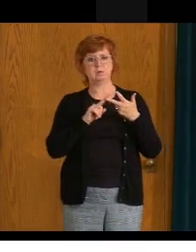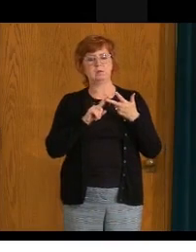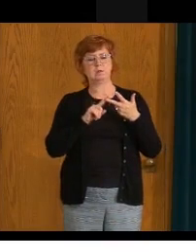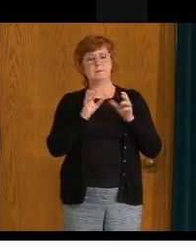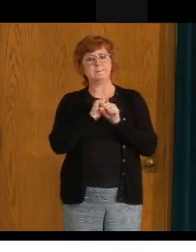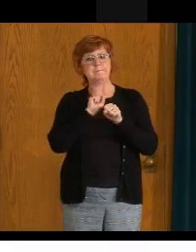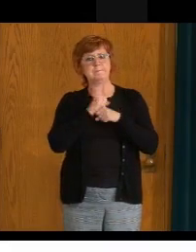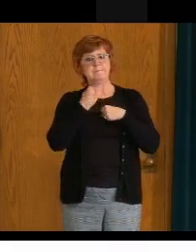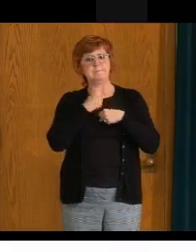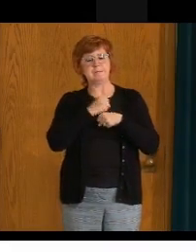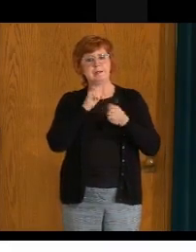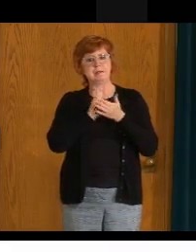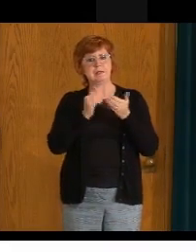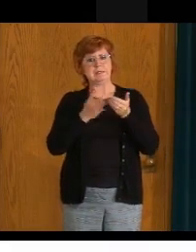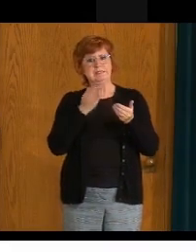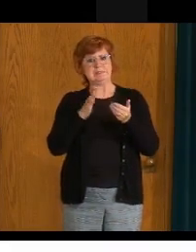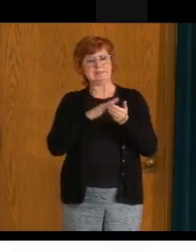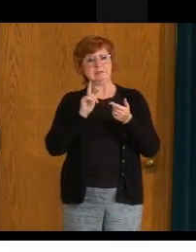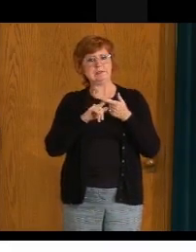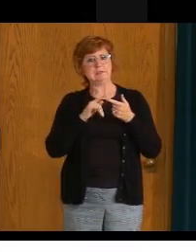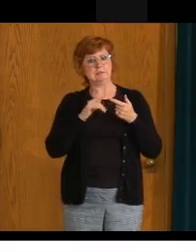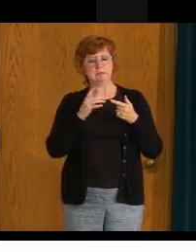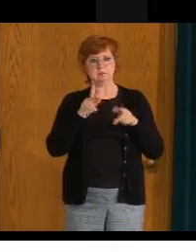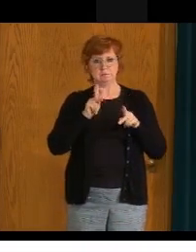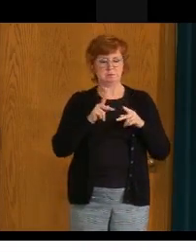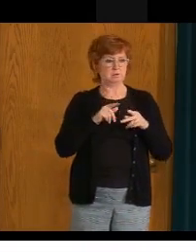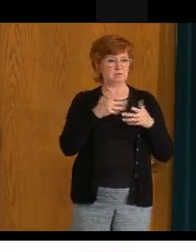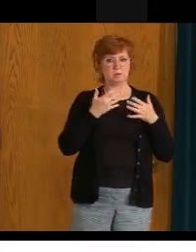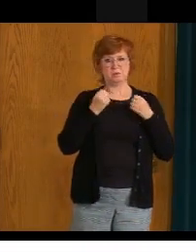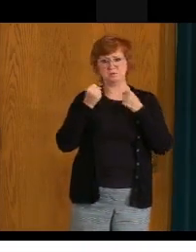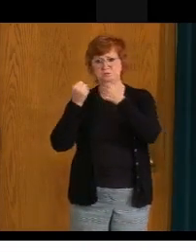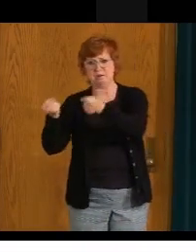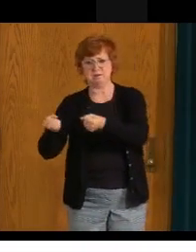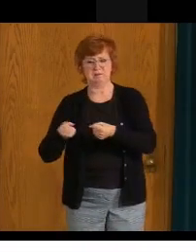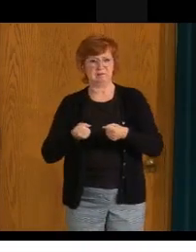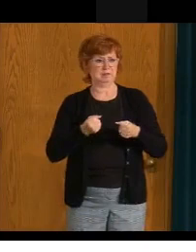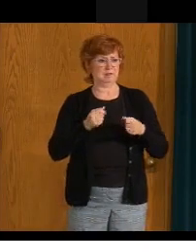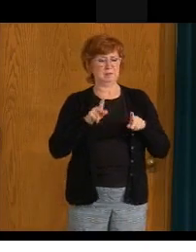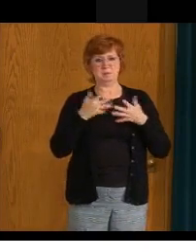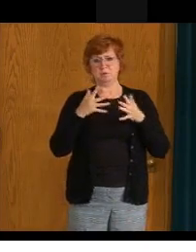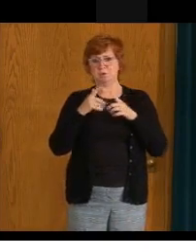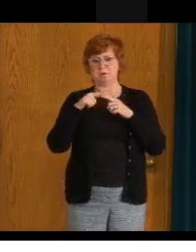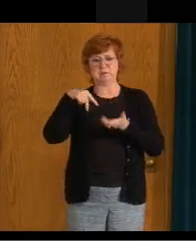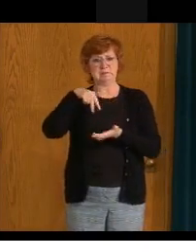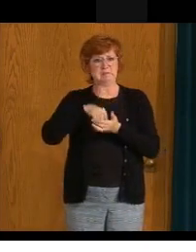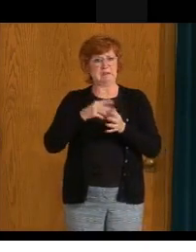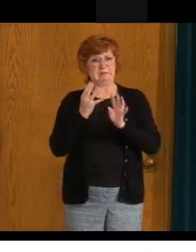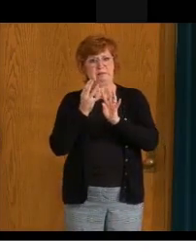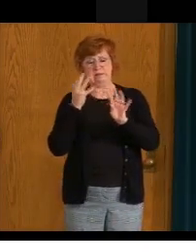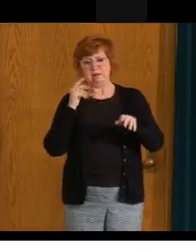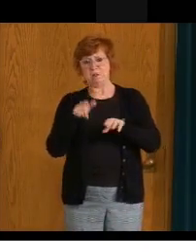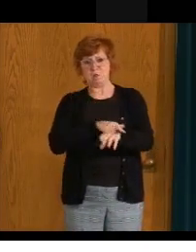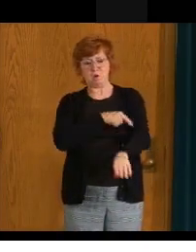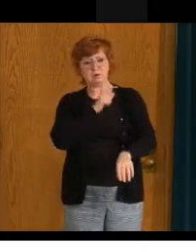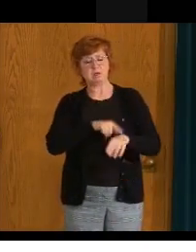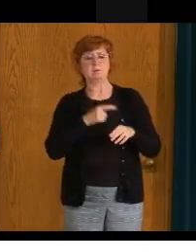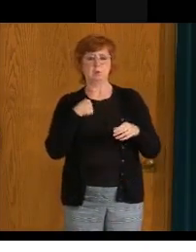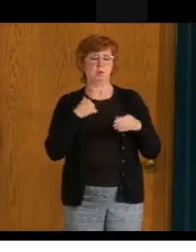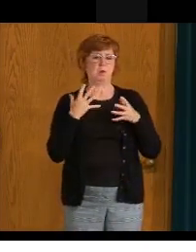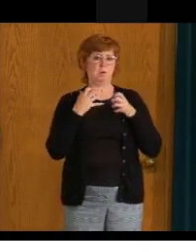the vaccine to where Saskatchewan residents live, work, and play. The table here has a number of examples of the things we're going to be